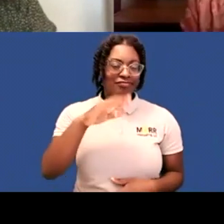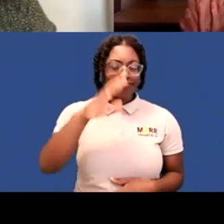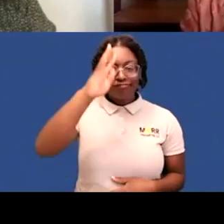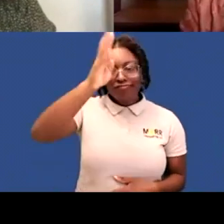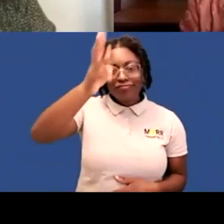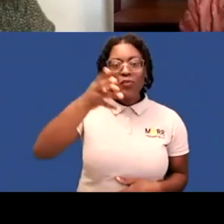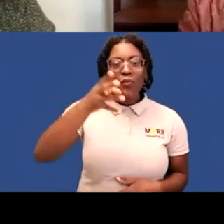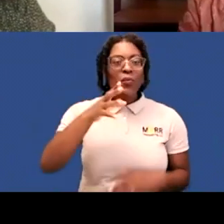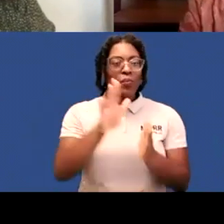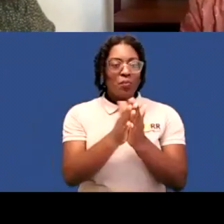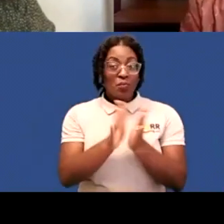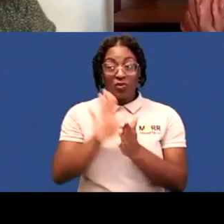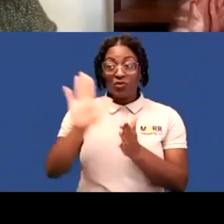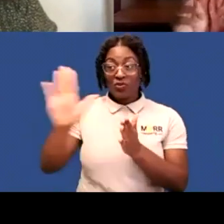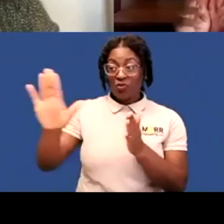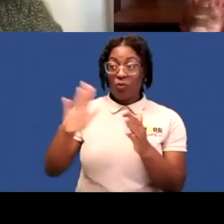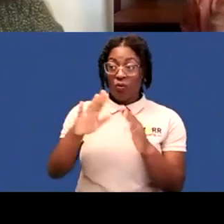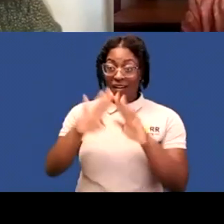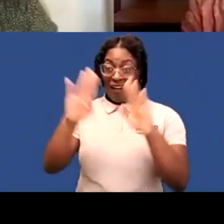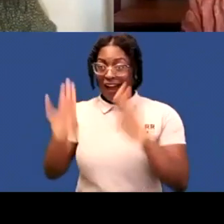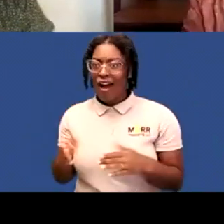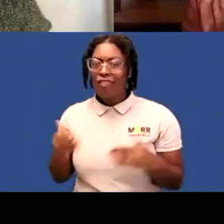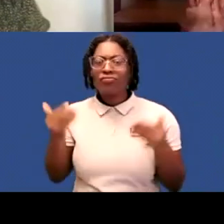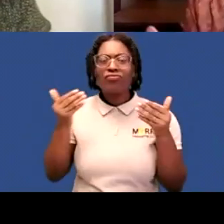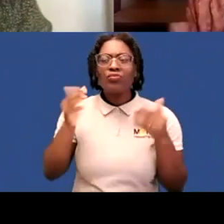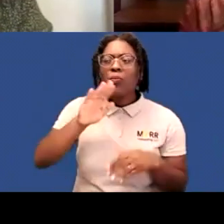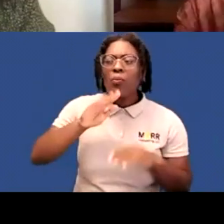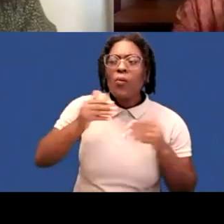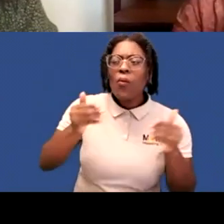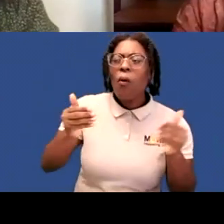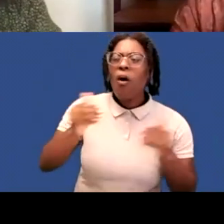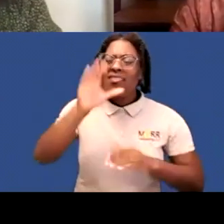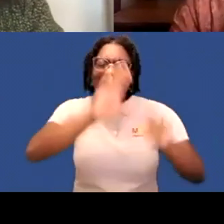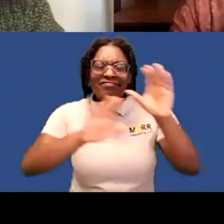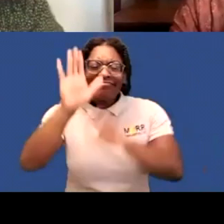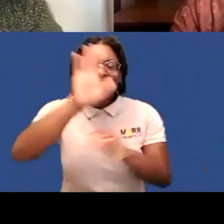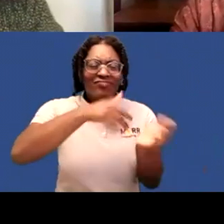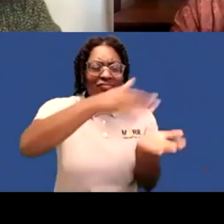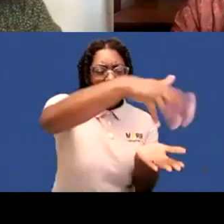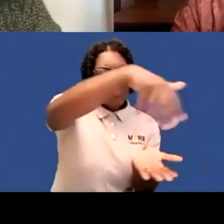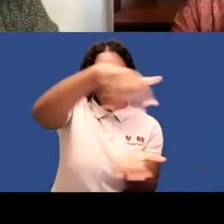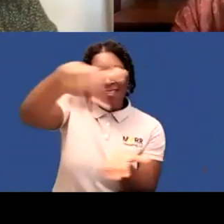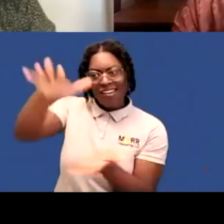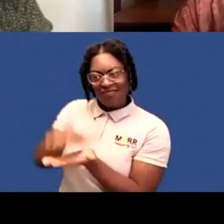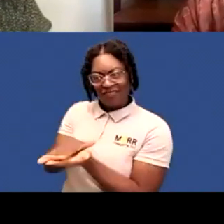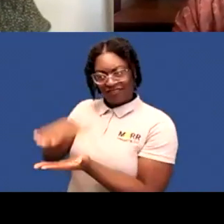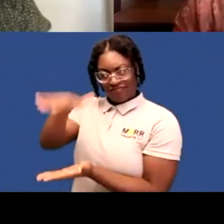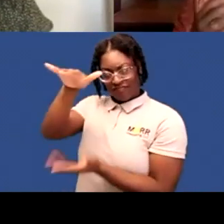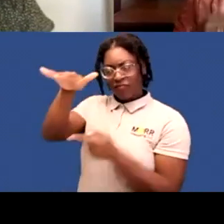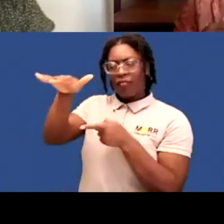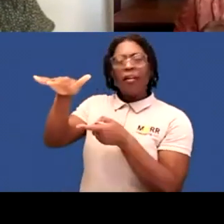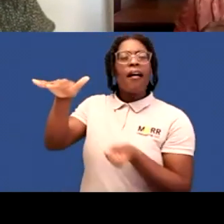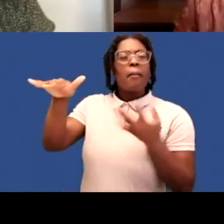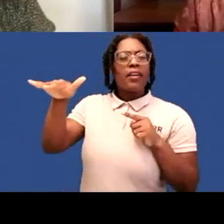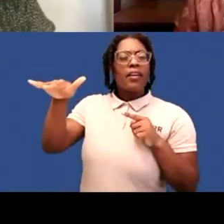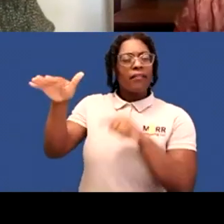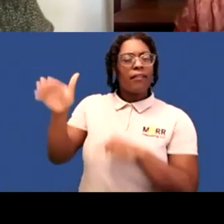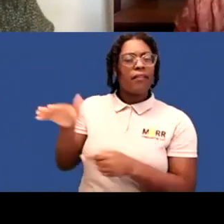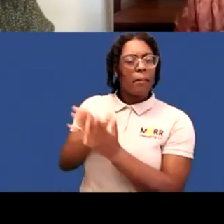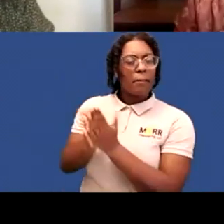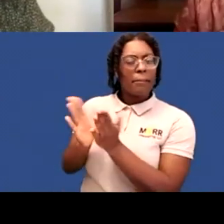are by authors of color, how many are, you know, these various things. And I think that a lot of parents will start to go,